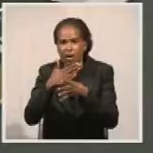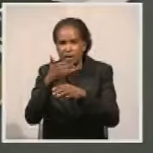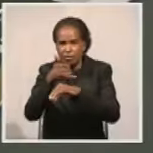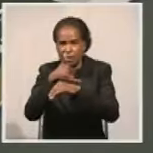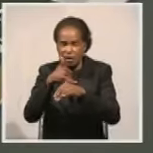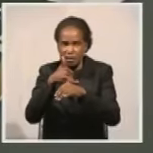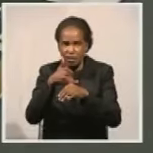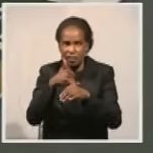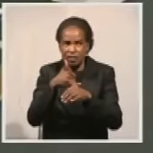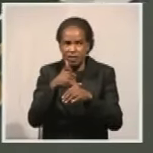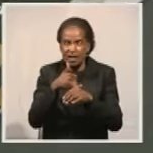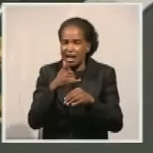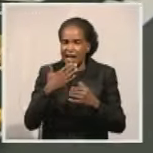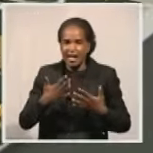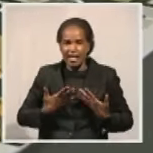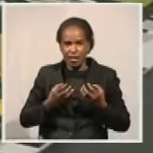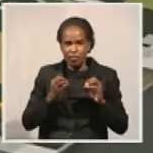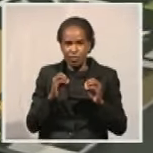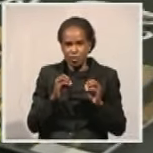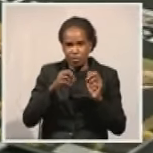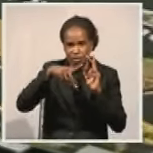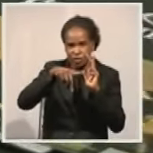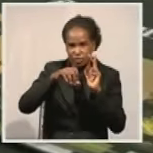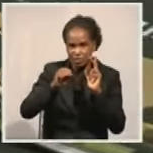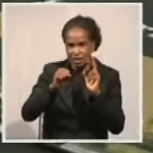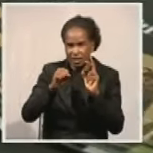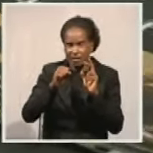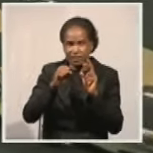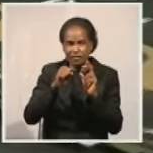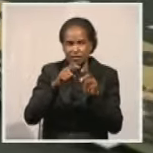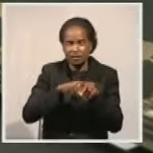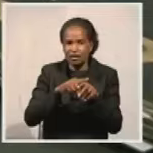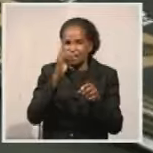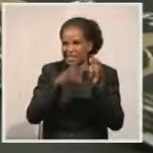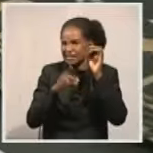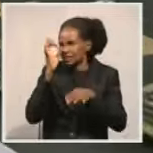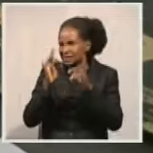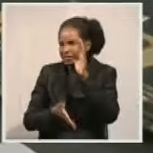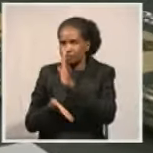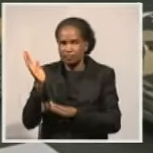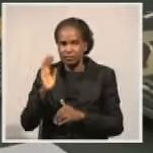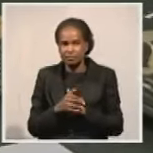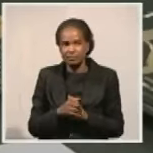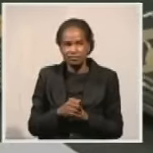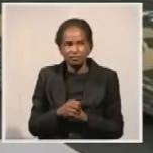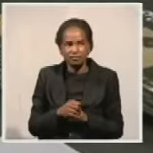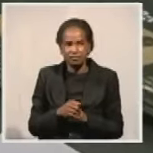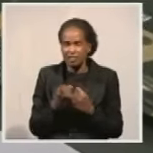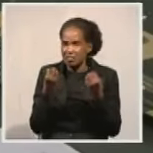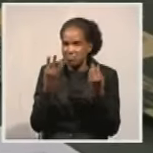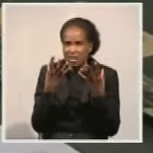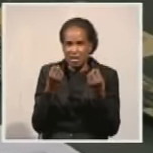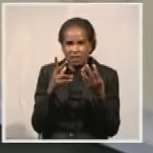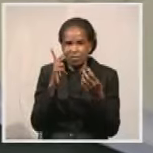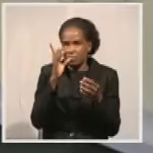were not very comfortable. They resigned and left. So there were those that left by their own volition?